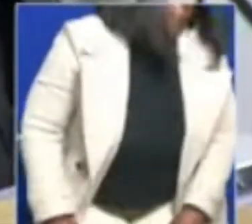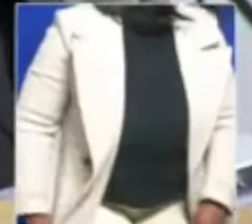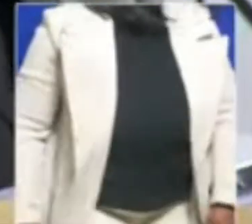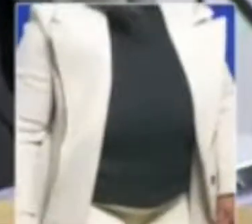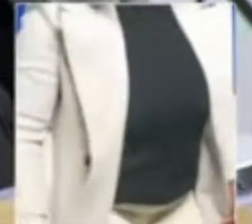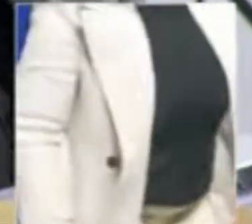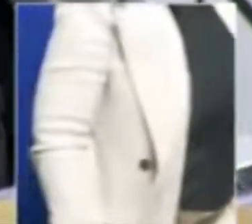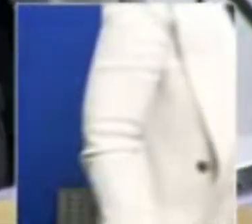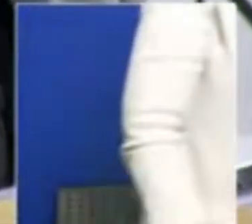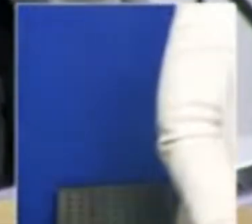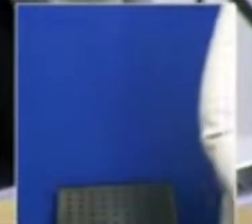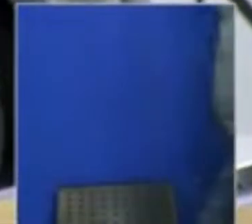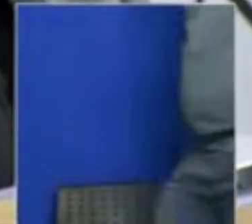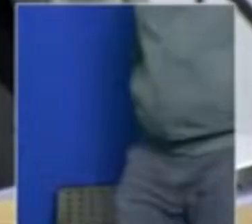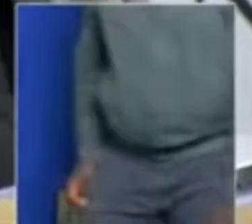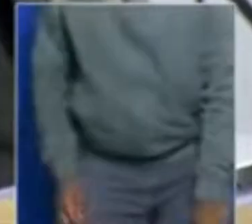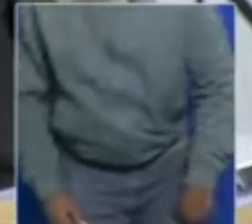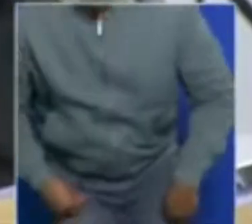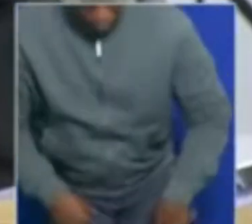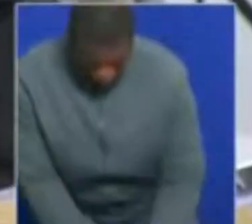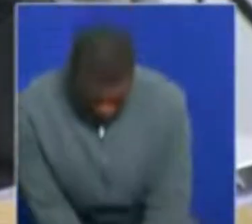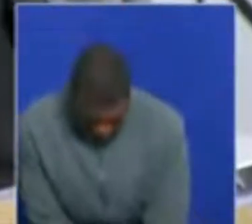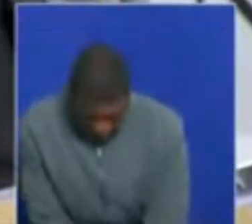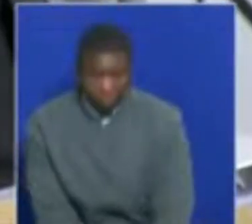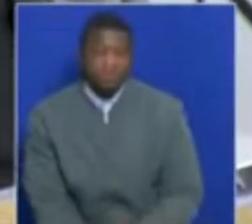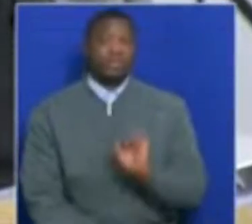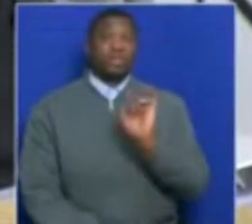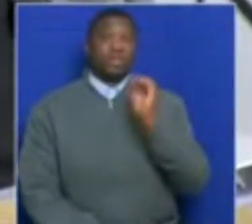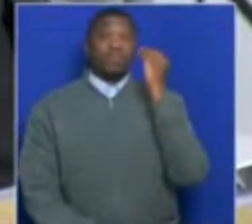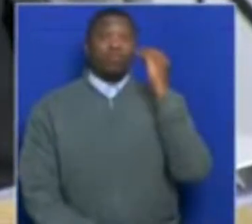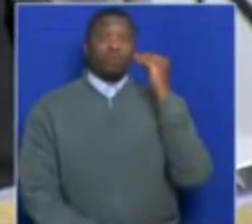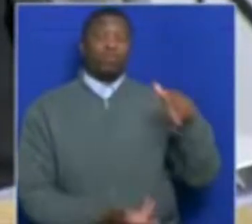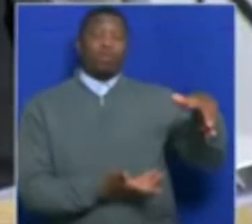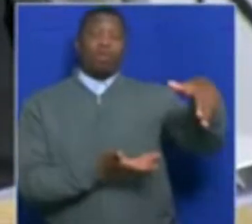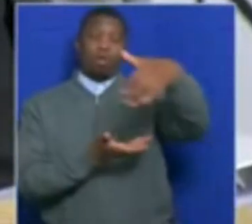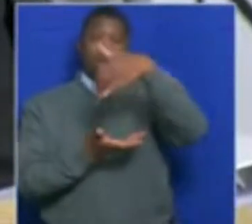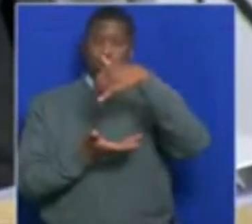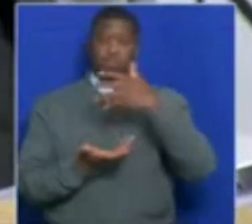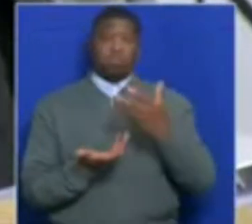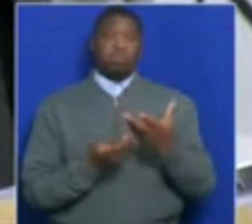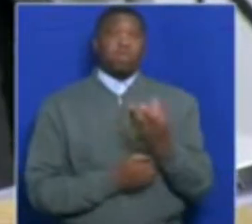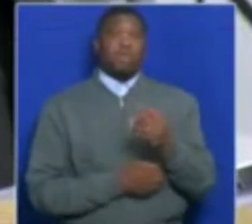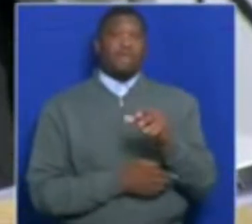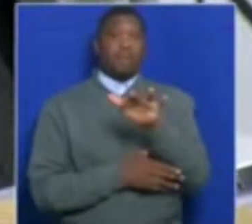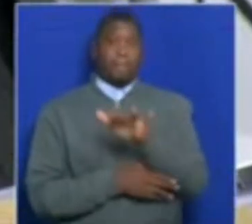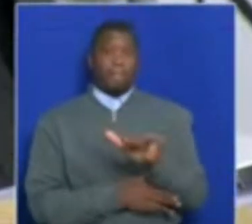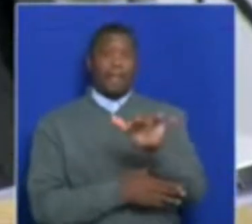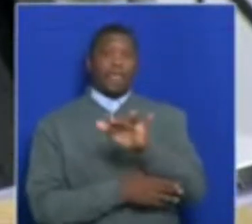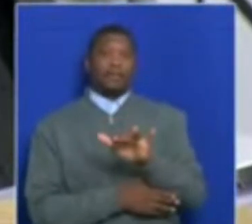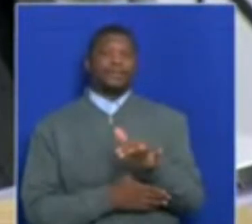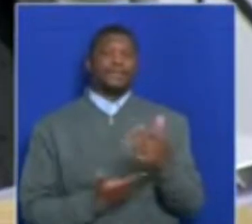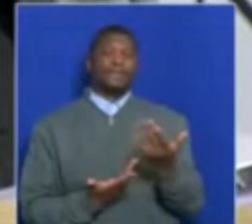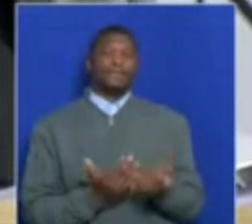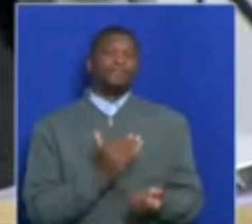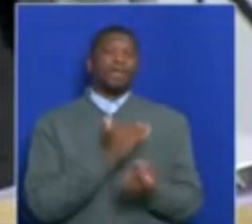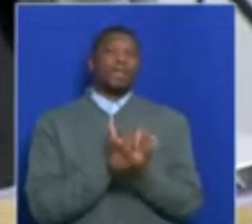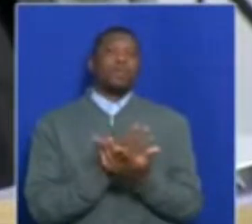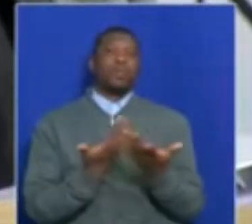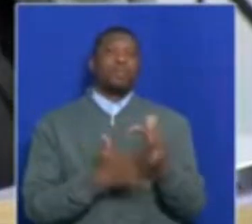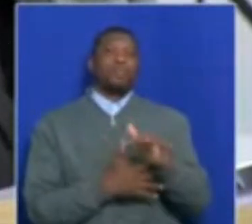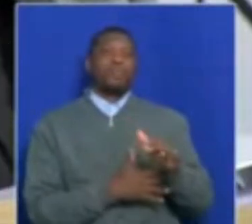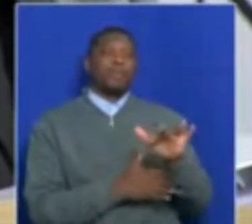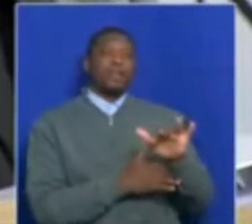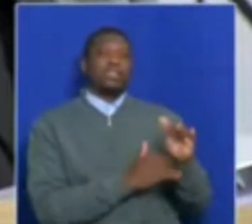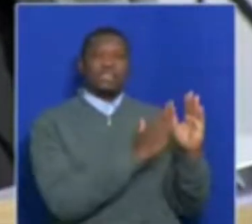particular premises, and mostly it happens in a informal settlement. Yes. They will indicate that